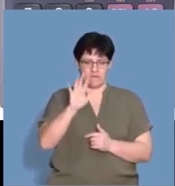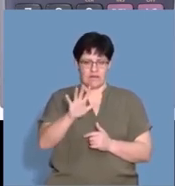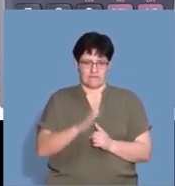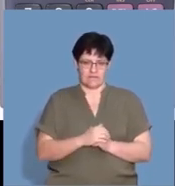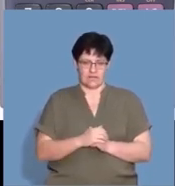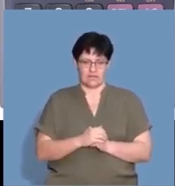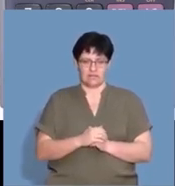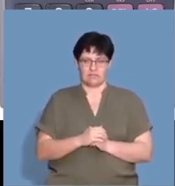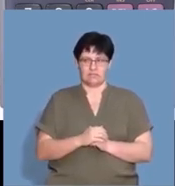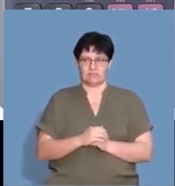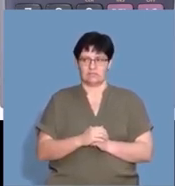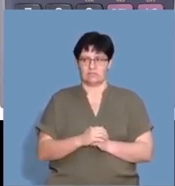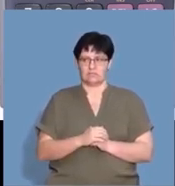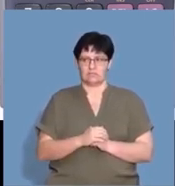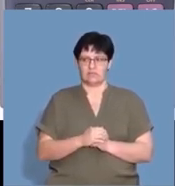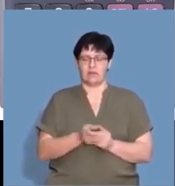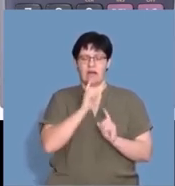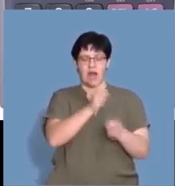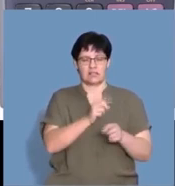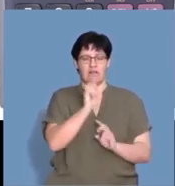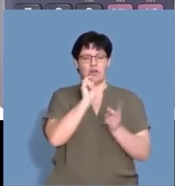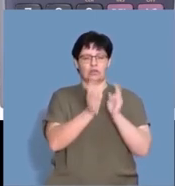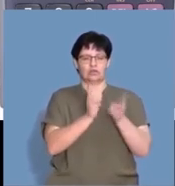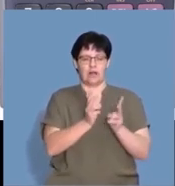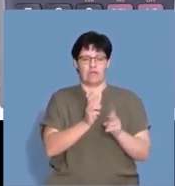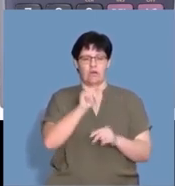383.5. And we get an answer of